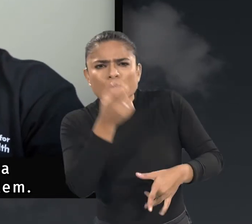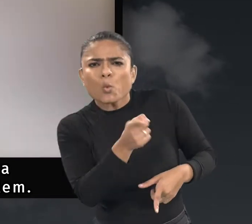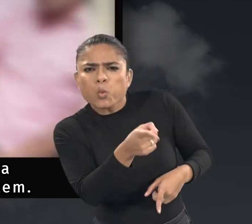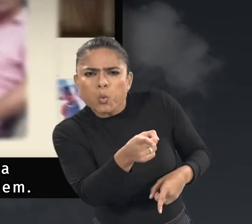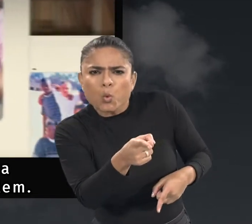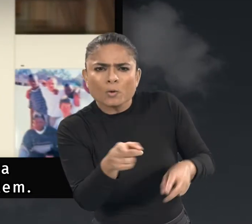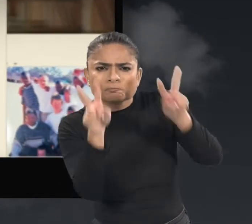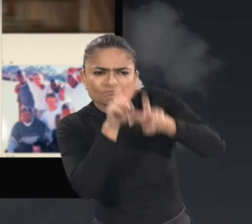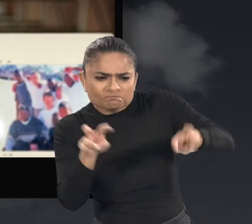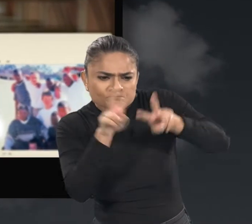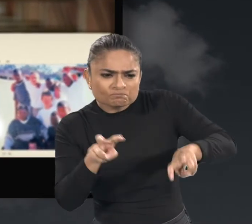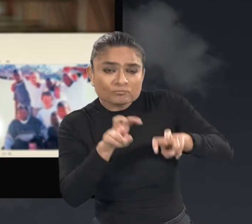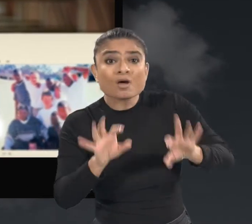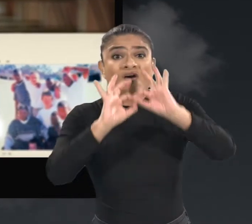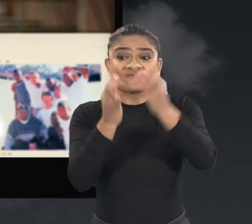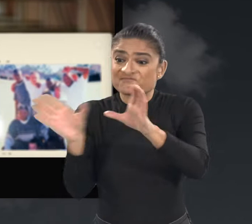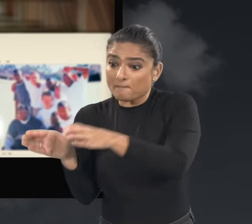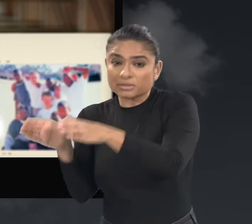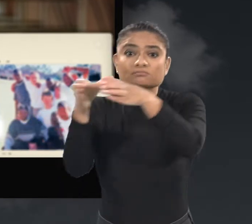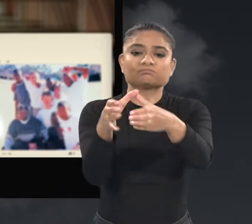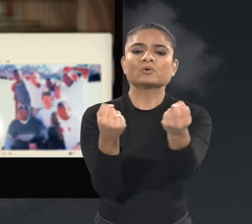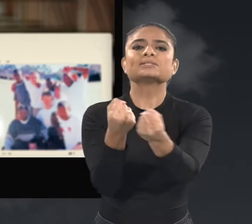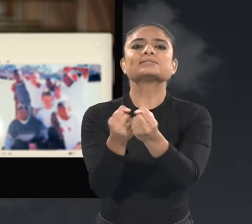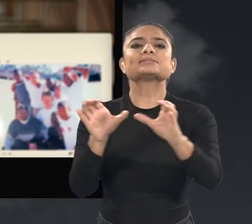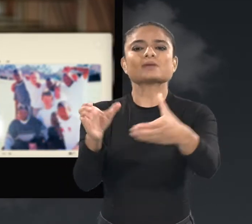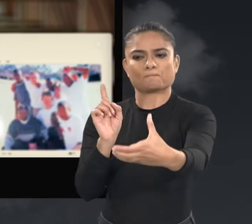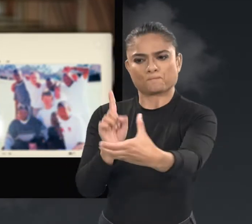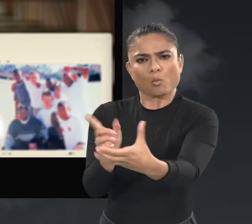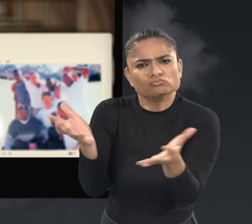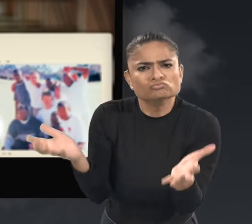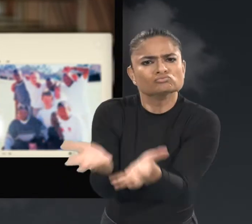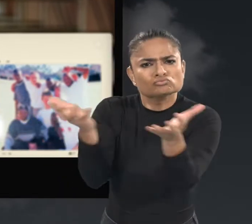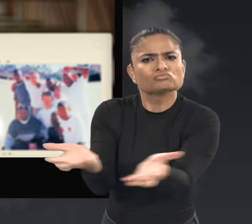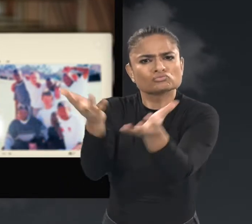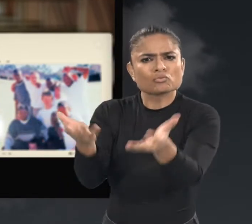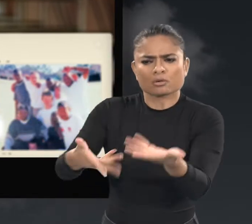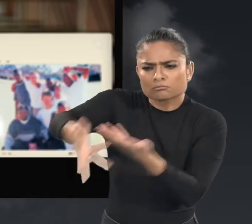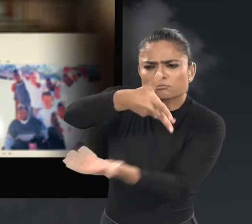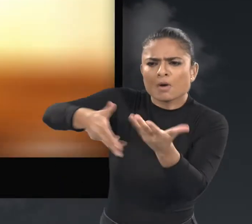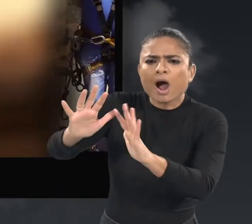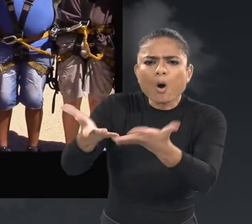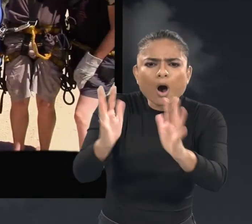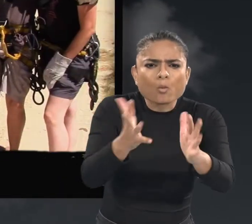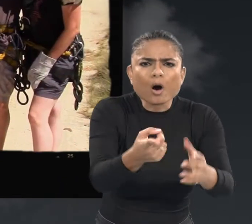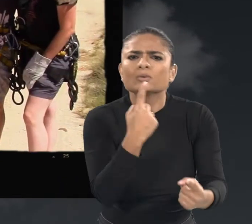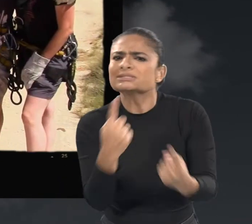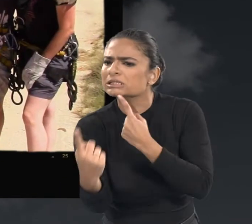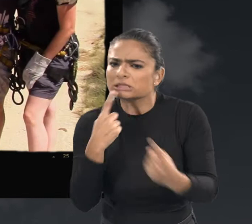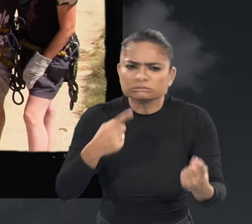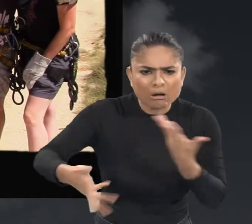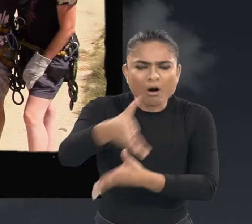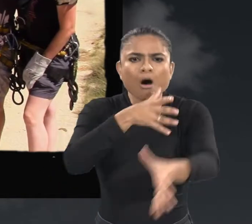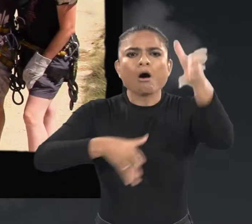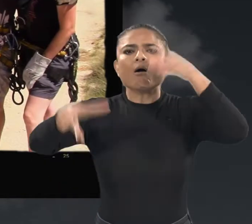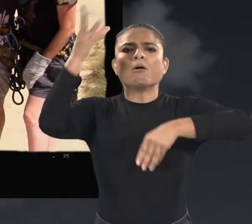or a mental health problem. If family can also attend support groups in terms of good war namanje bakhuluma namanye